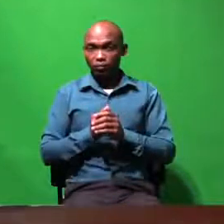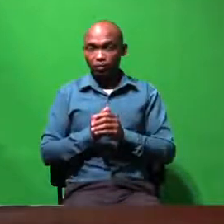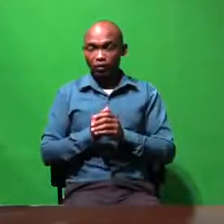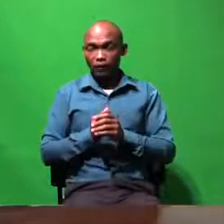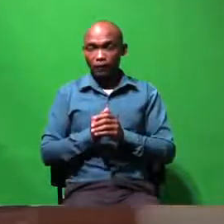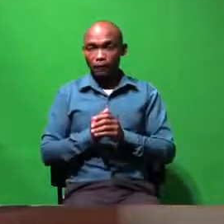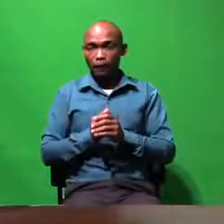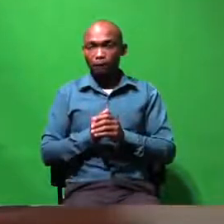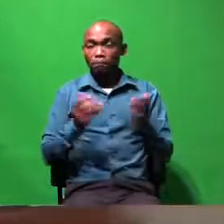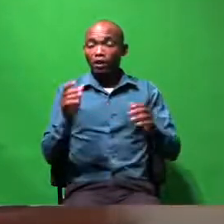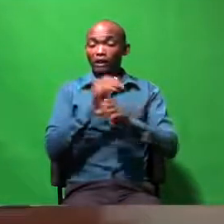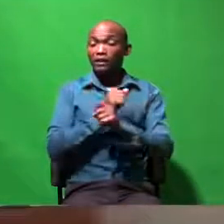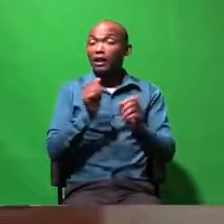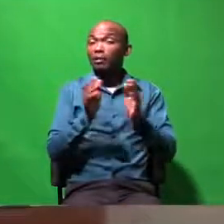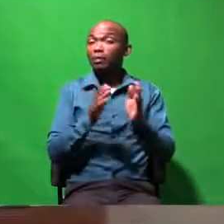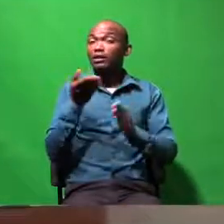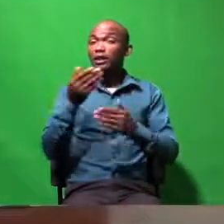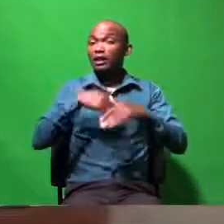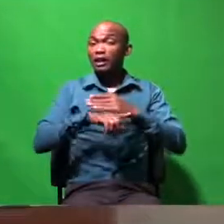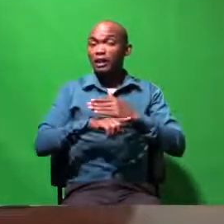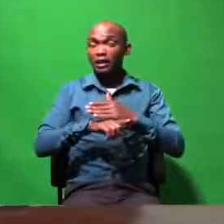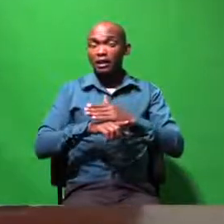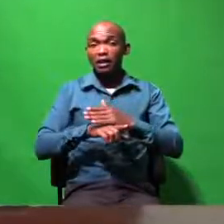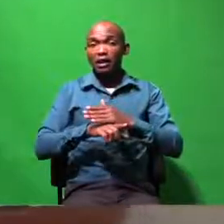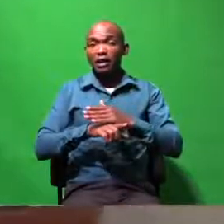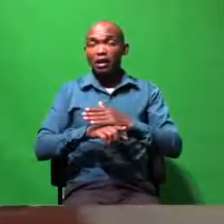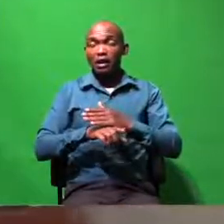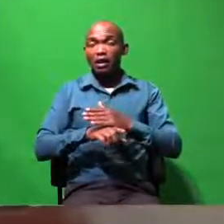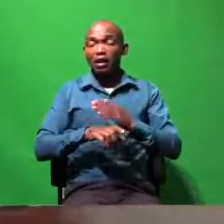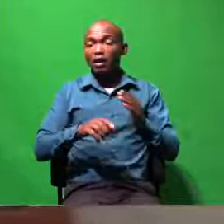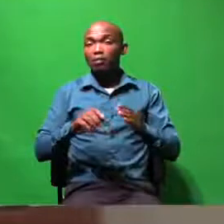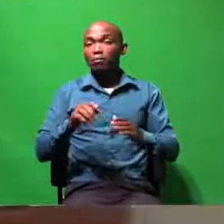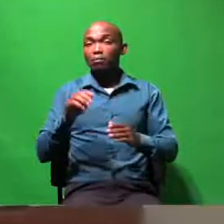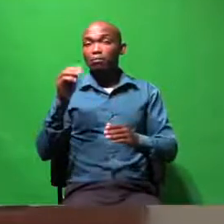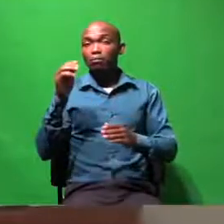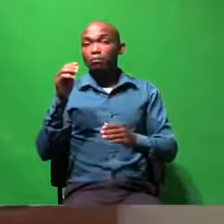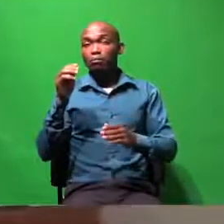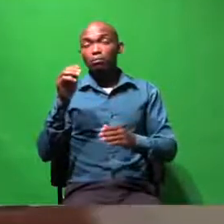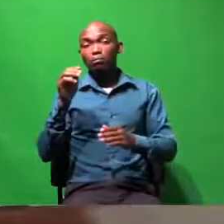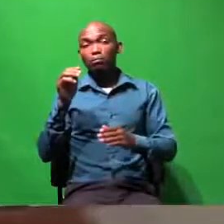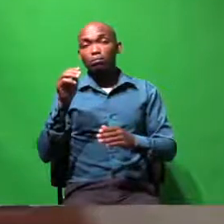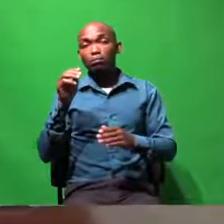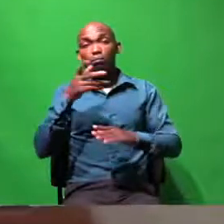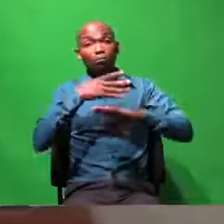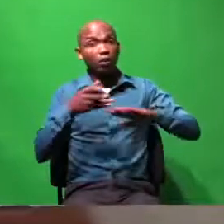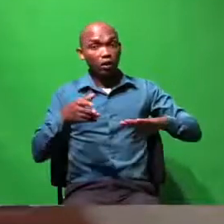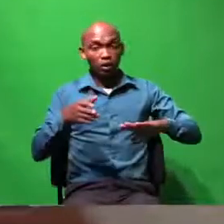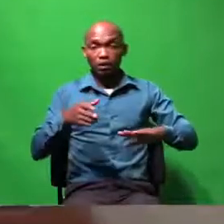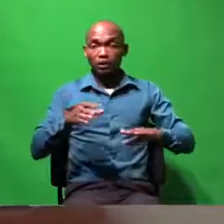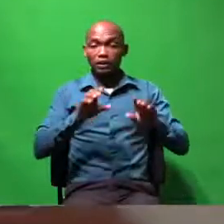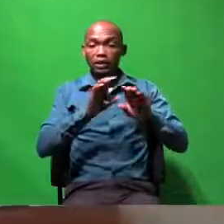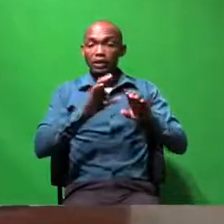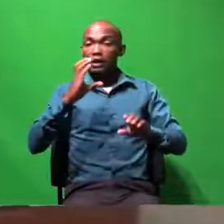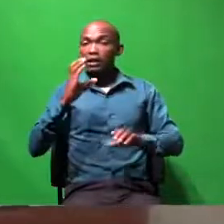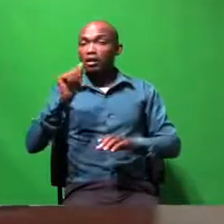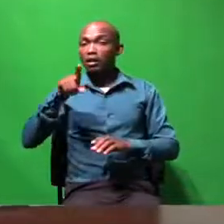filtrations taking place in the blood capillary. So here now we have two regions. We have intestinal space